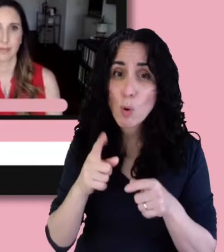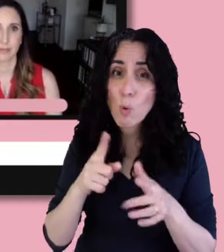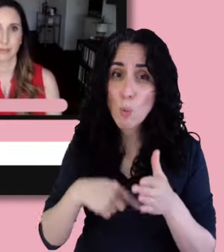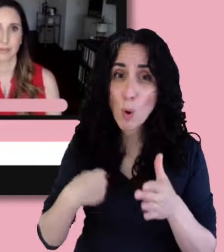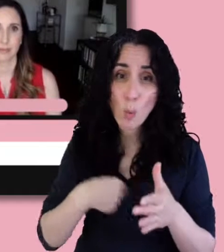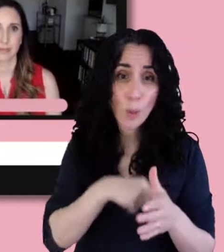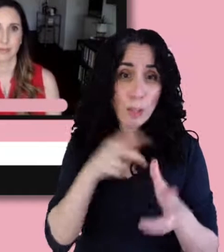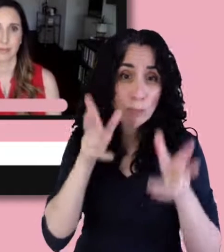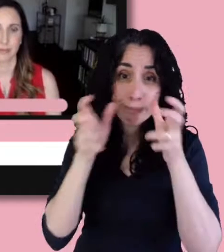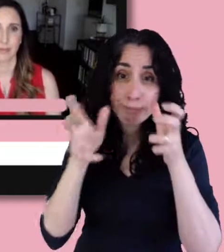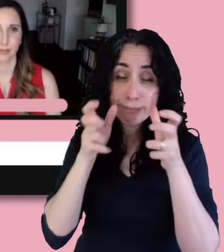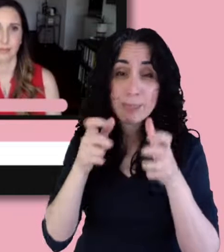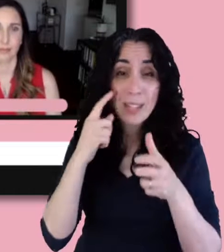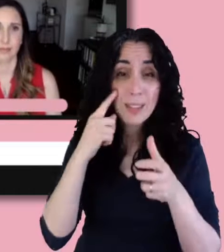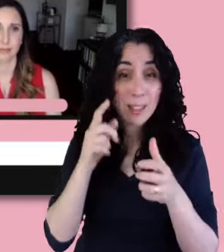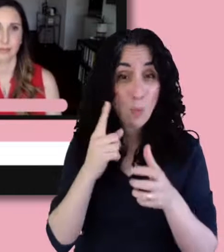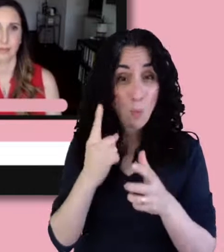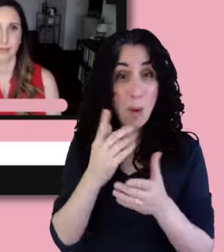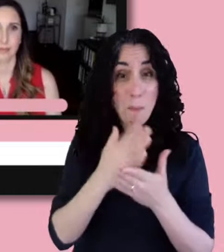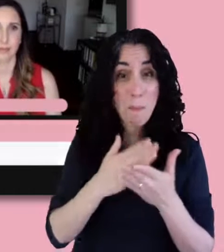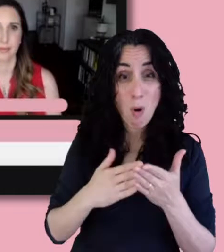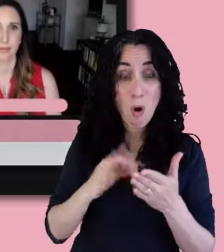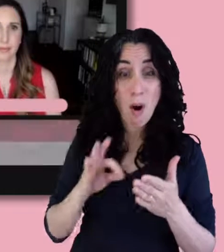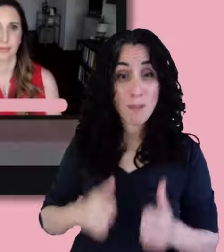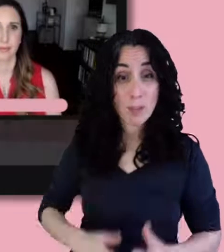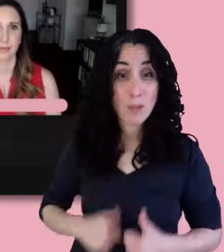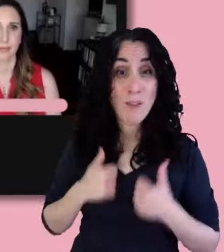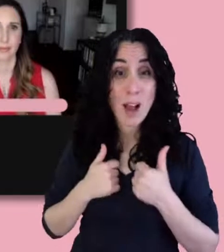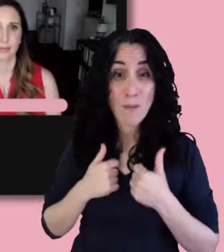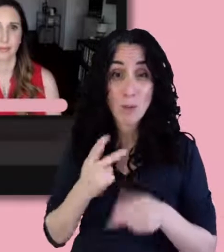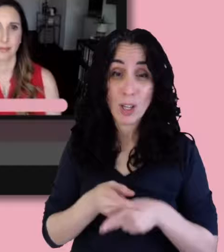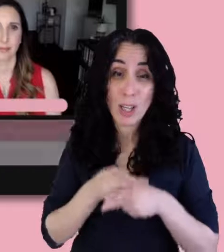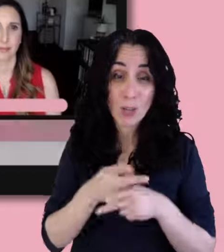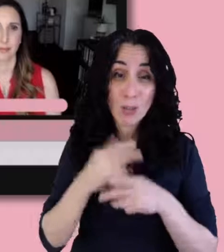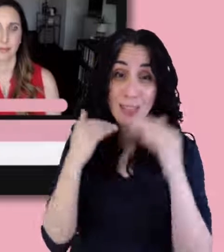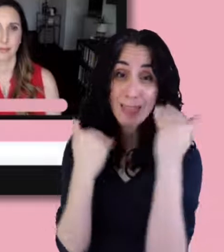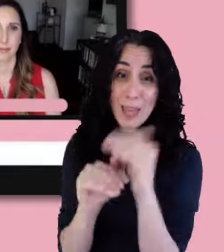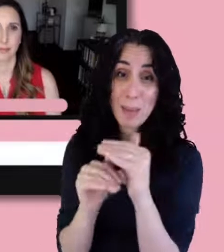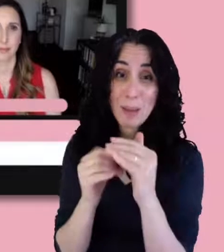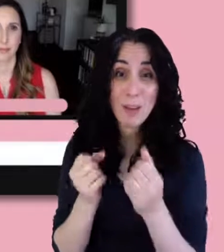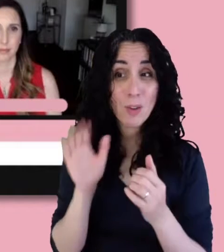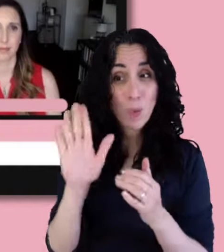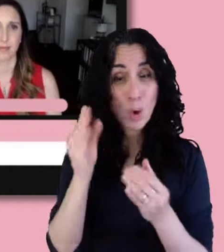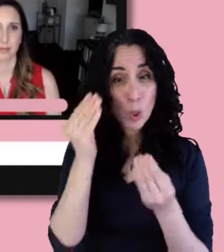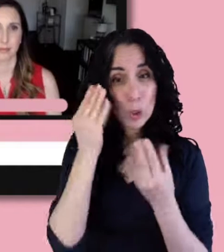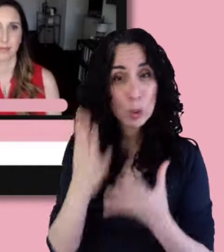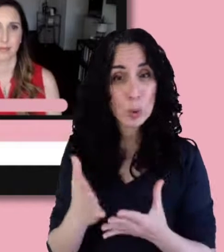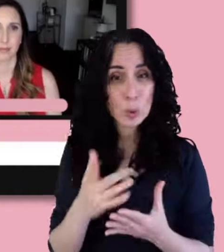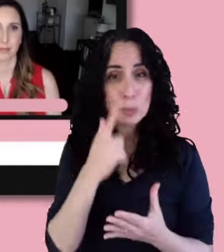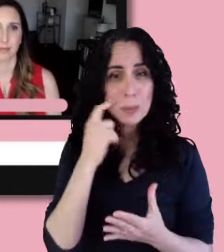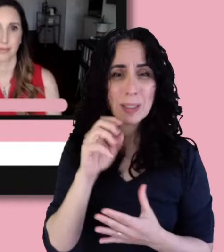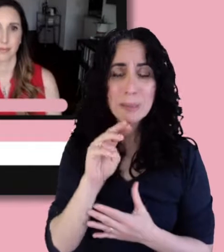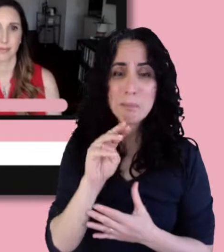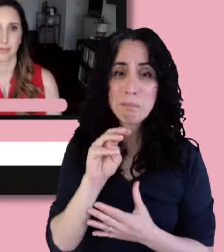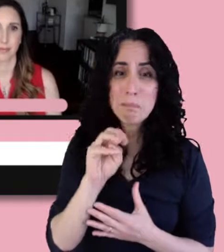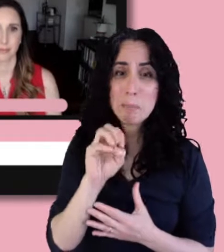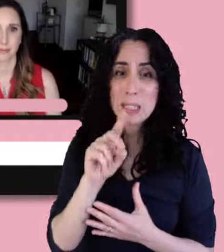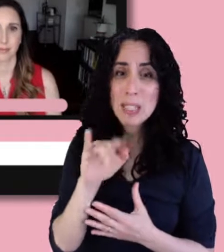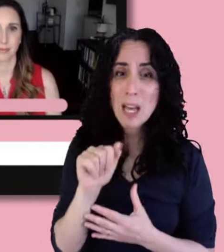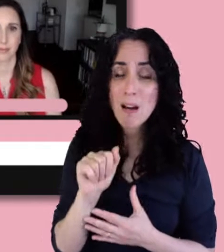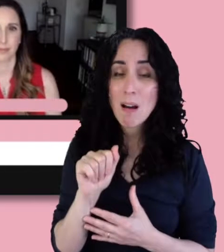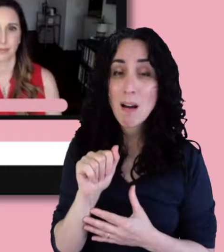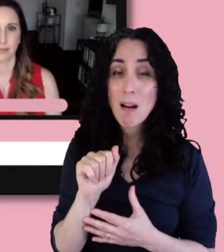of survival care, is limit the amount of news you watch, especially since the media